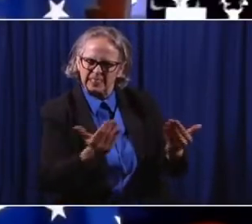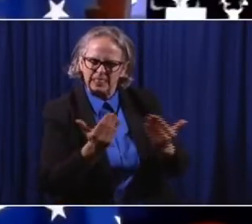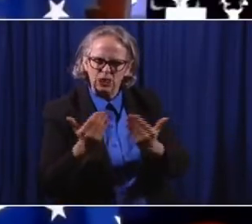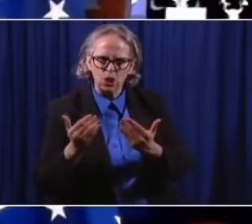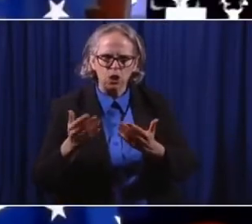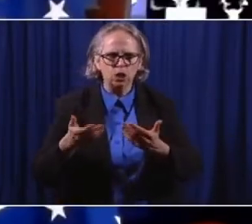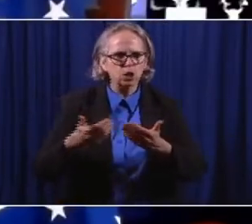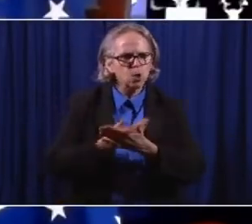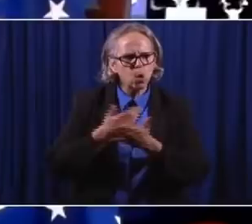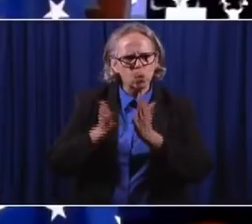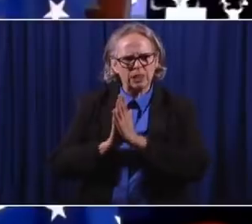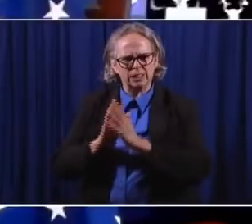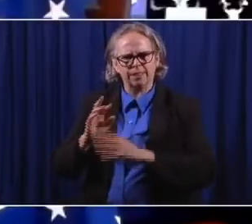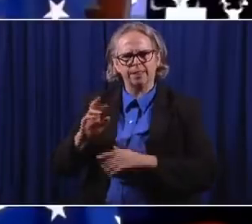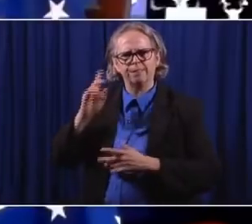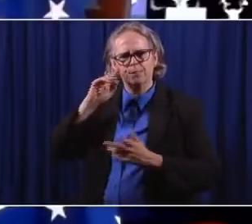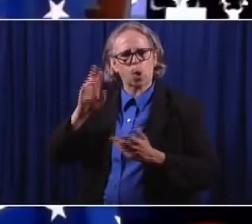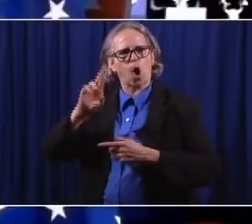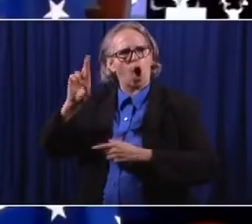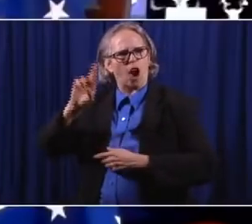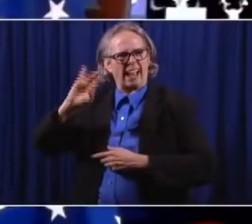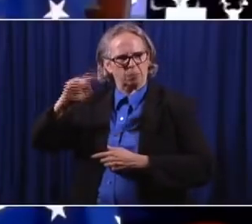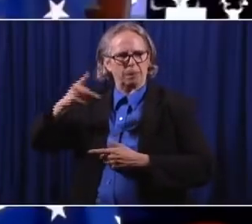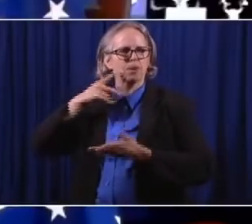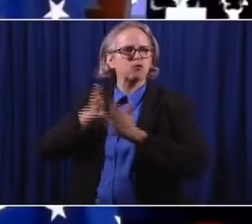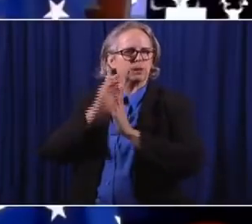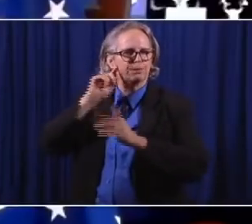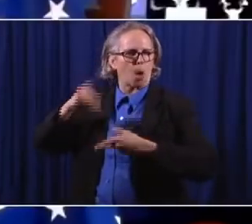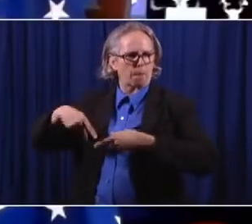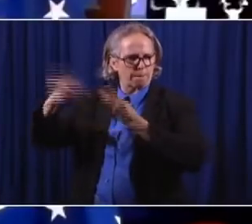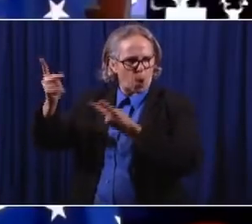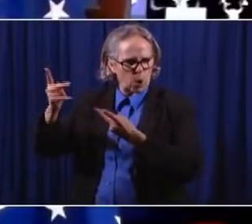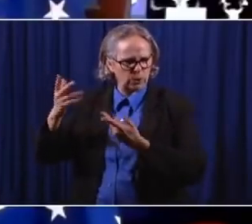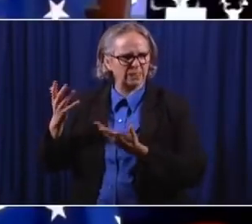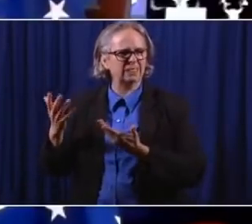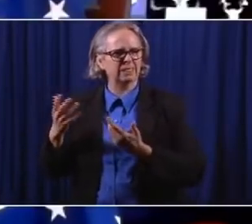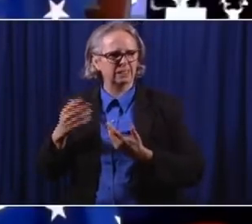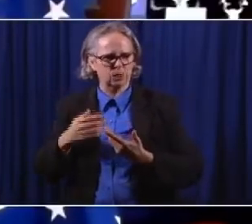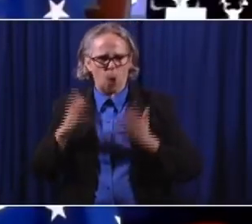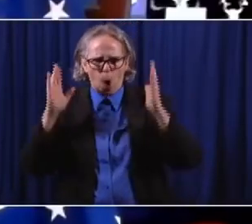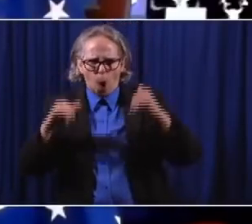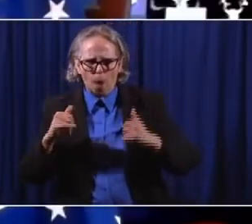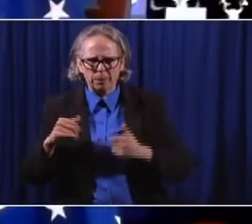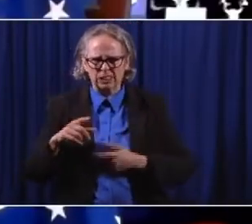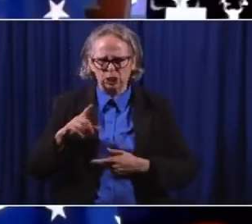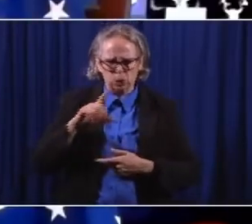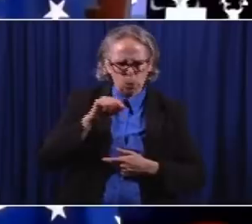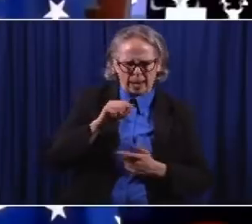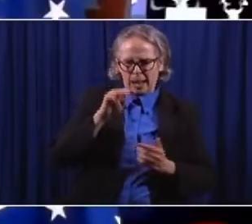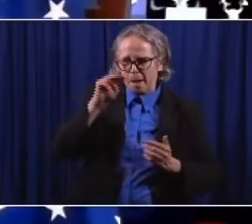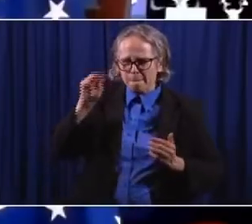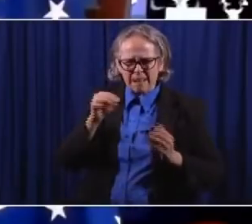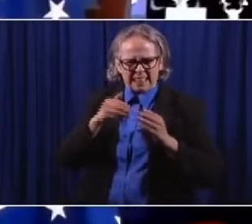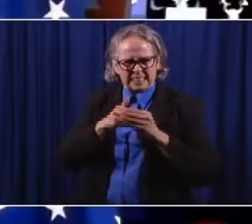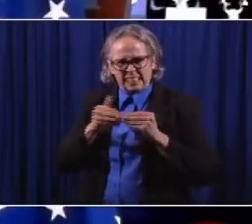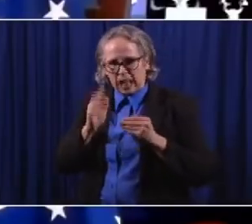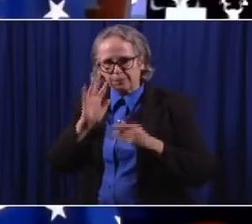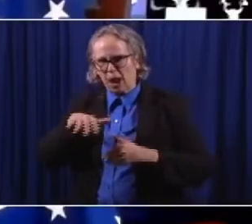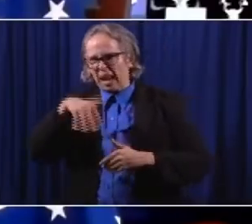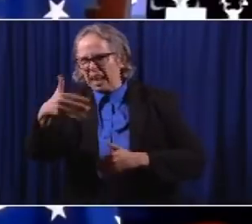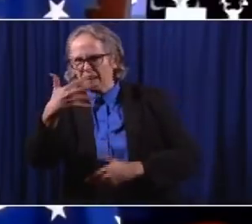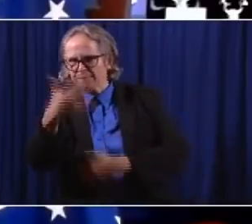for 1,400 more students, deploy $20 million over the next 5 years for the program. But we're trying